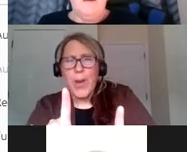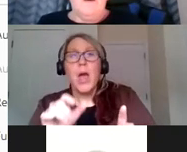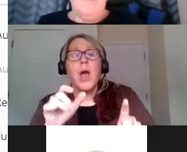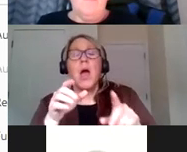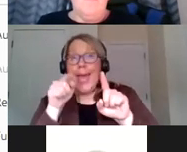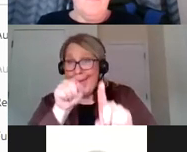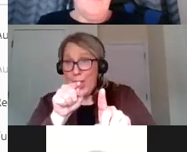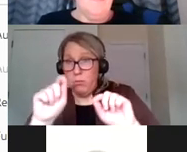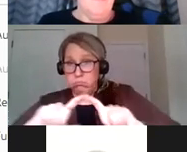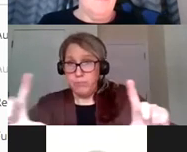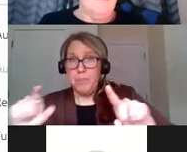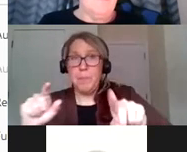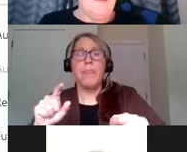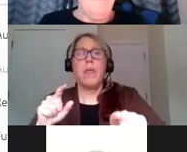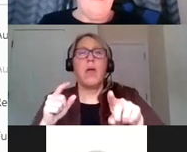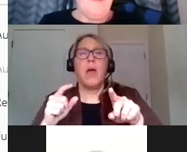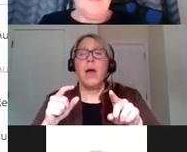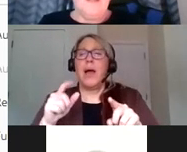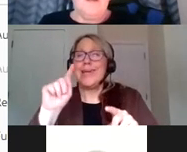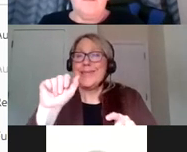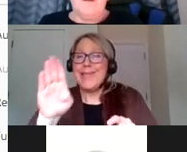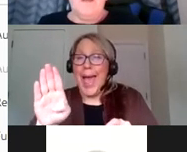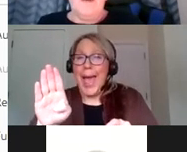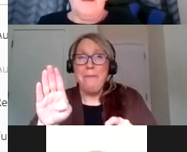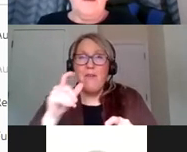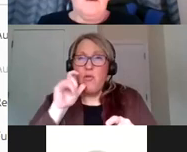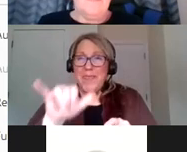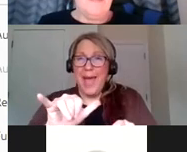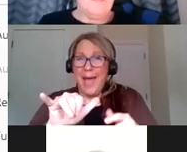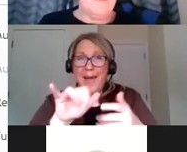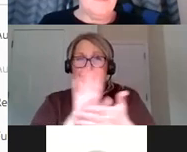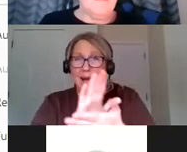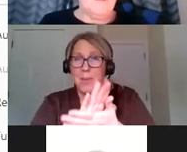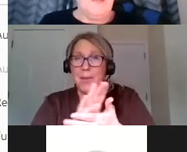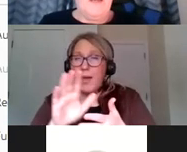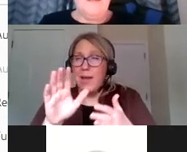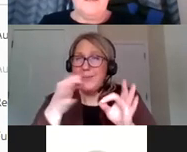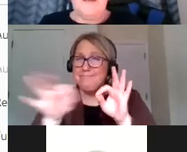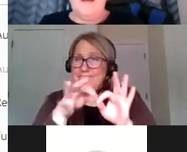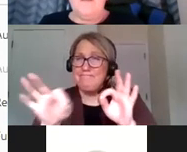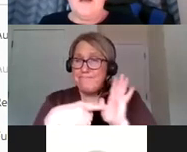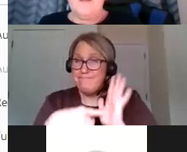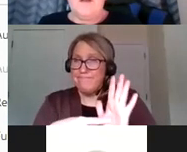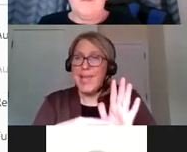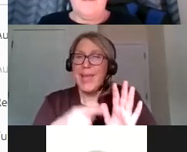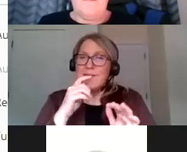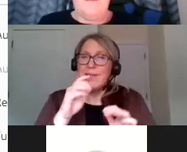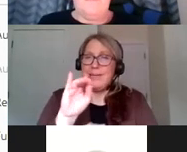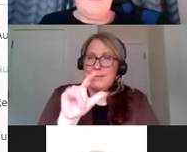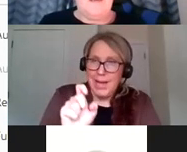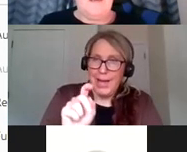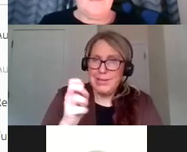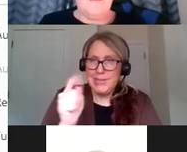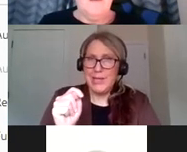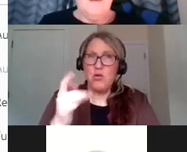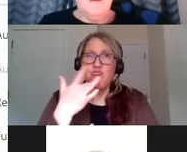that the tab for that particular document, the text that is displayed is the title text rather than the file